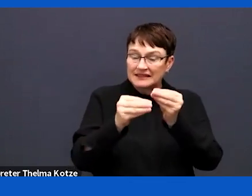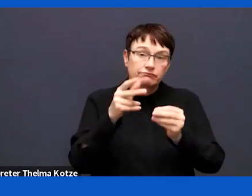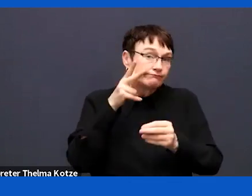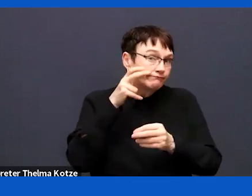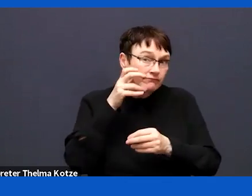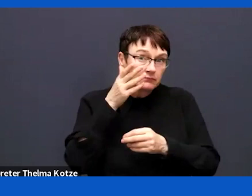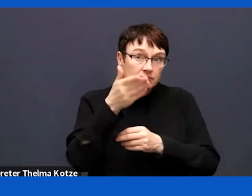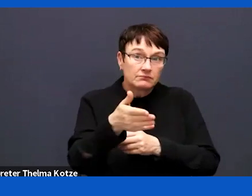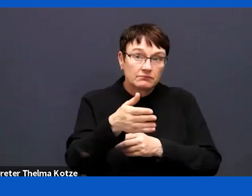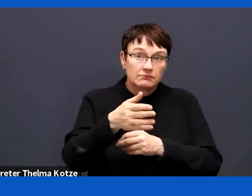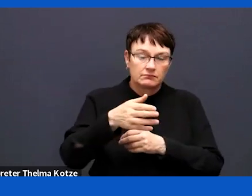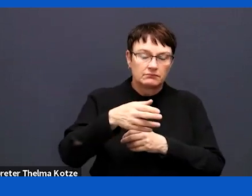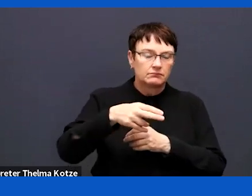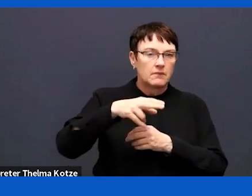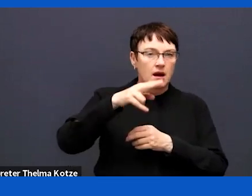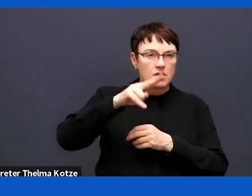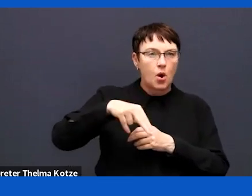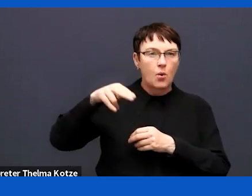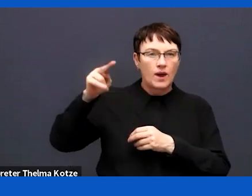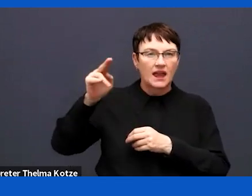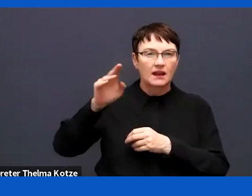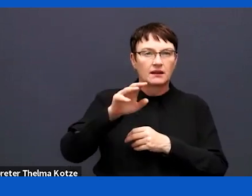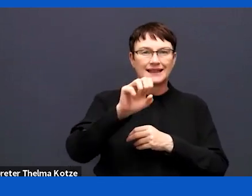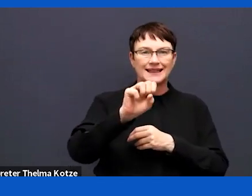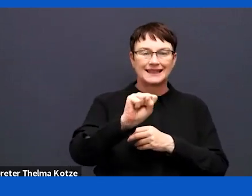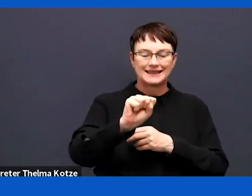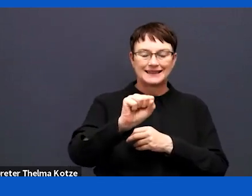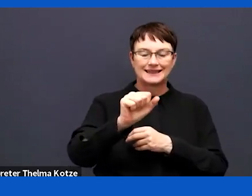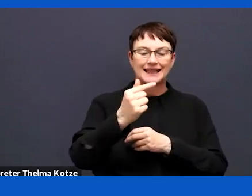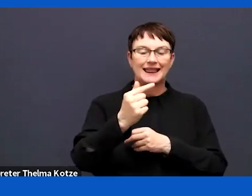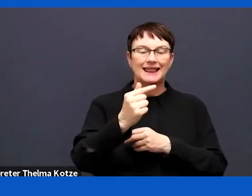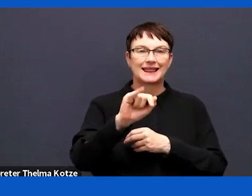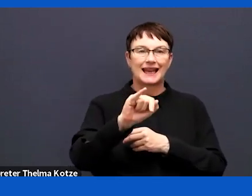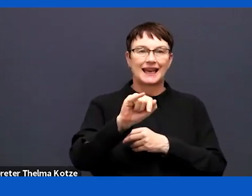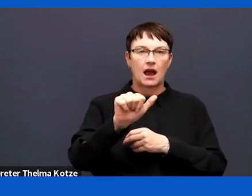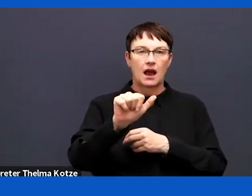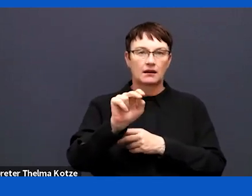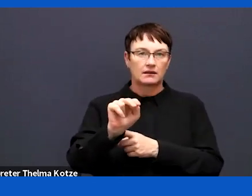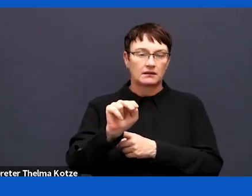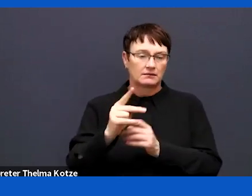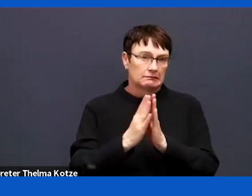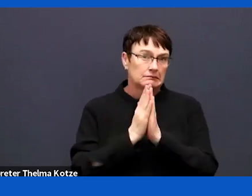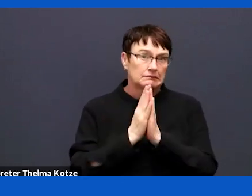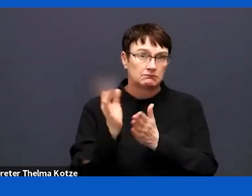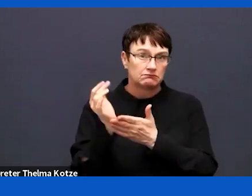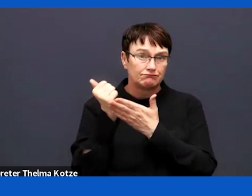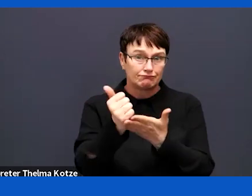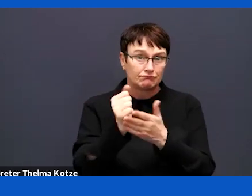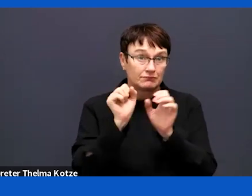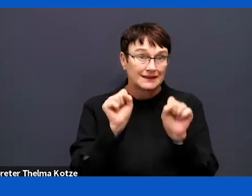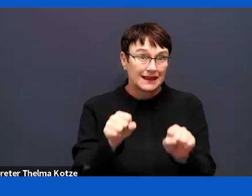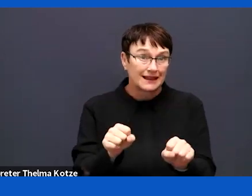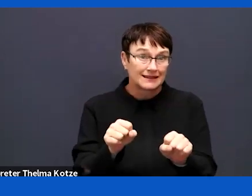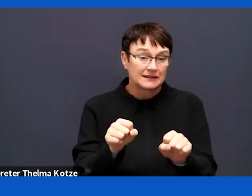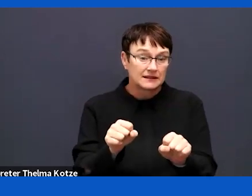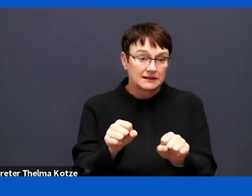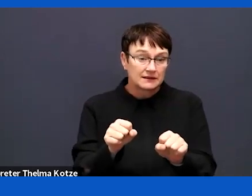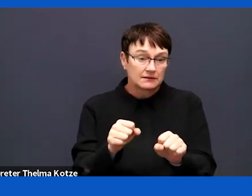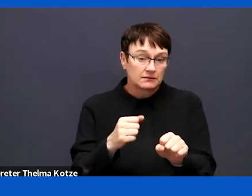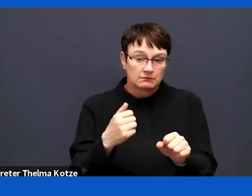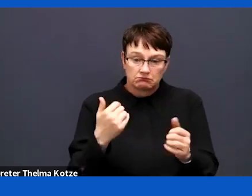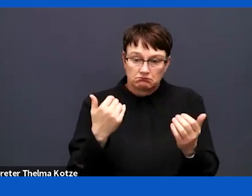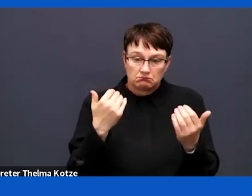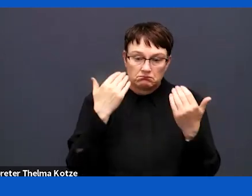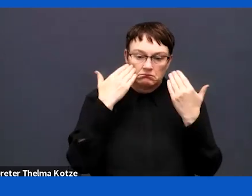to Stian, and we can move on with the panel and get back to him, if that's okay. I don't know how I can get feedback